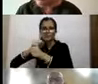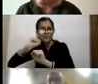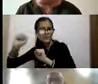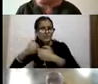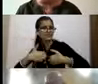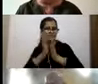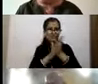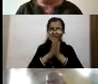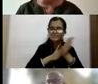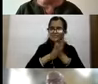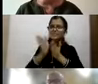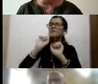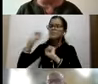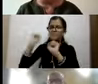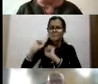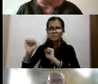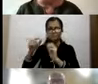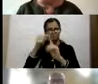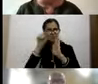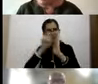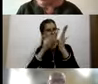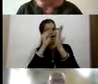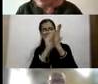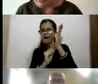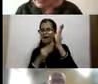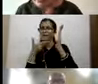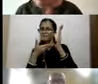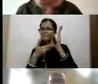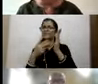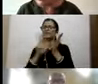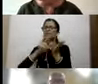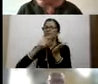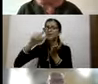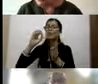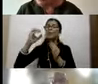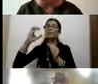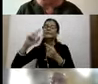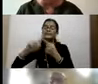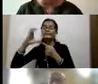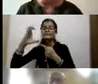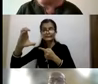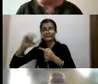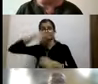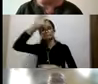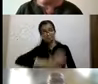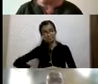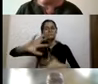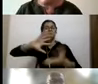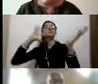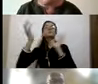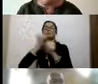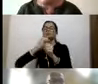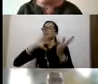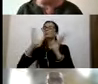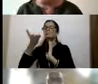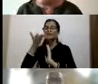their, you know, propaganda. It was recognized as an OECM from India globally, you know, all of this stuff. Then